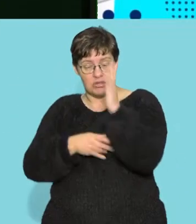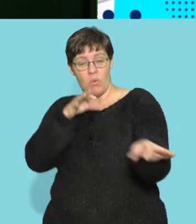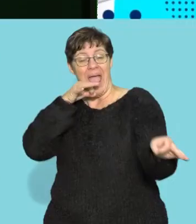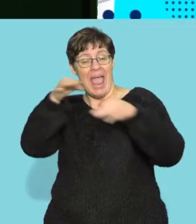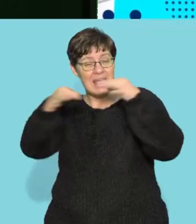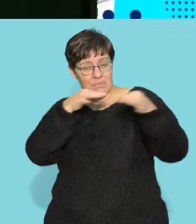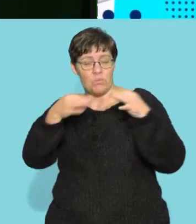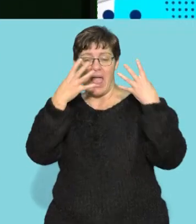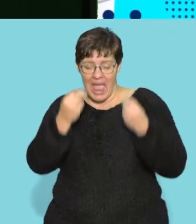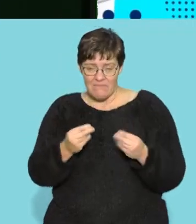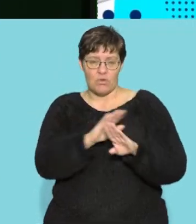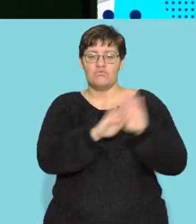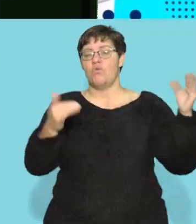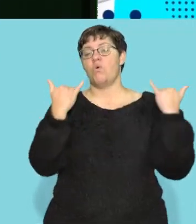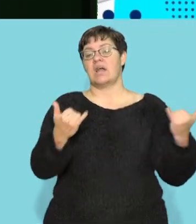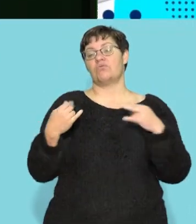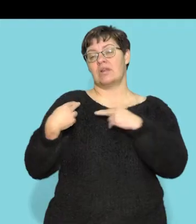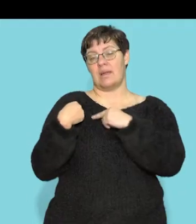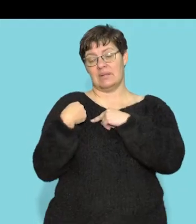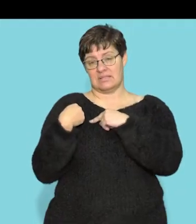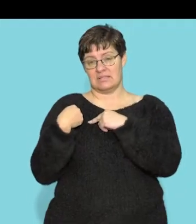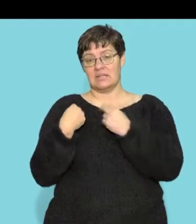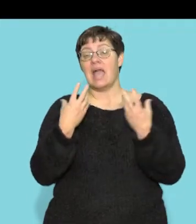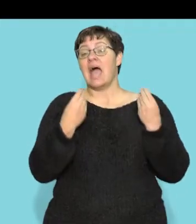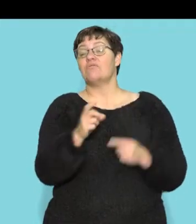got a non-current liability. The amount is